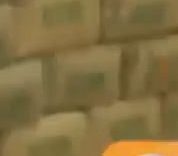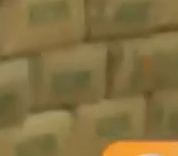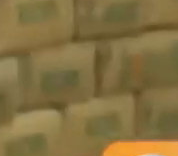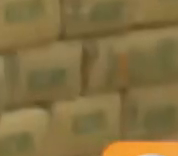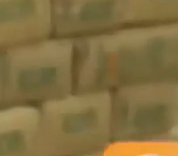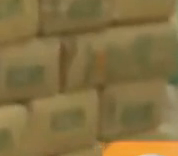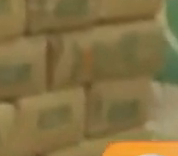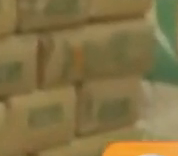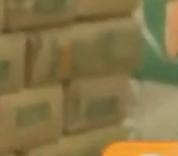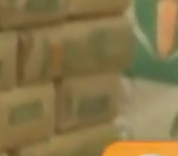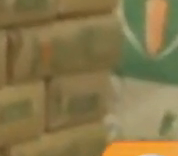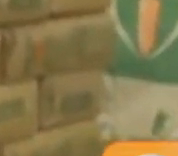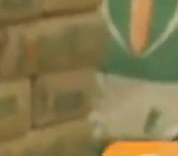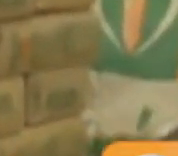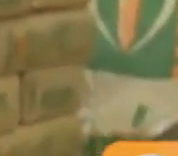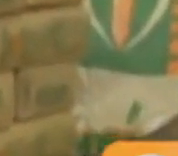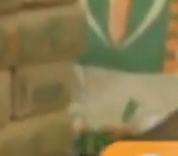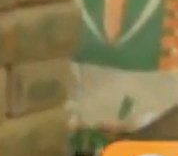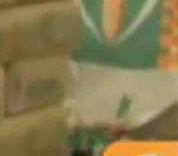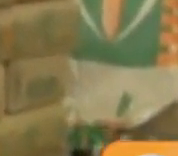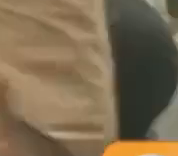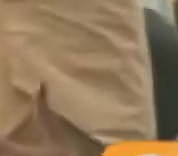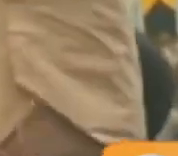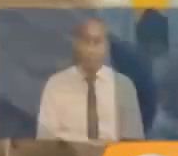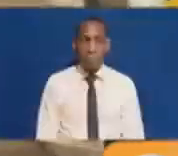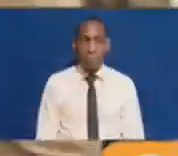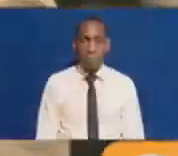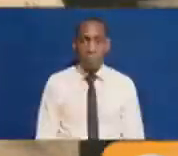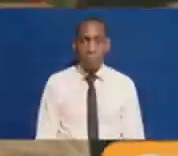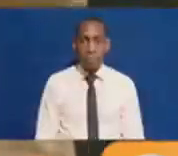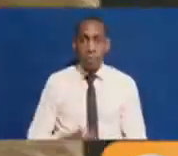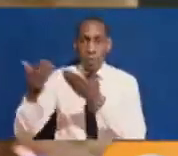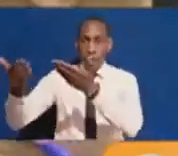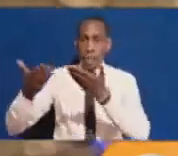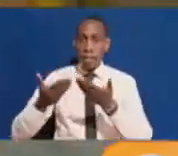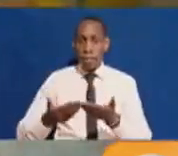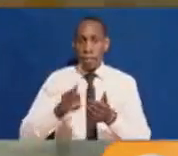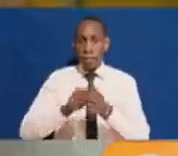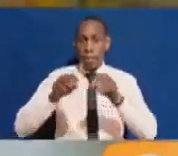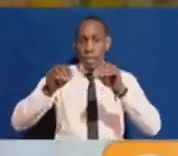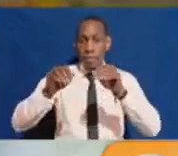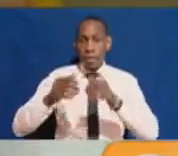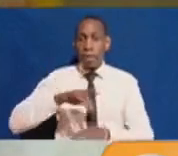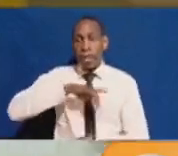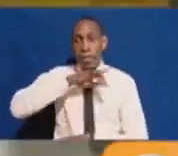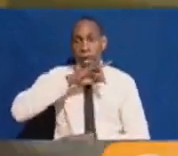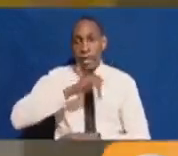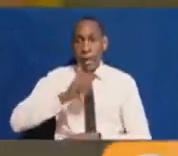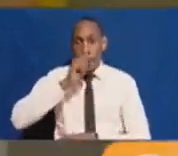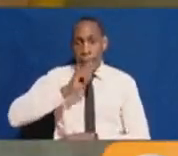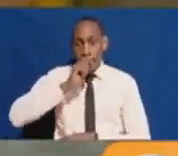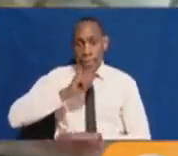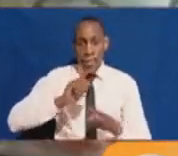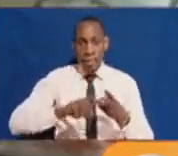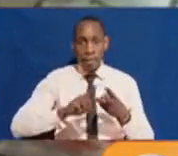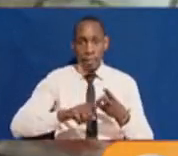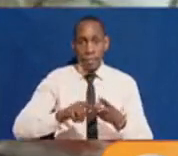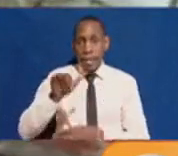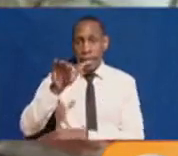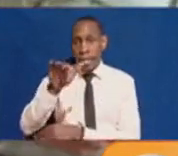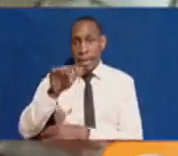of maize in the country, forcing the government to mainly import the precious grain from Uganda, Tanzania, and